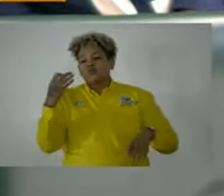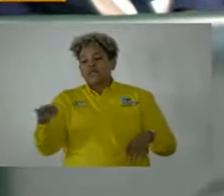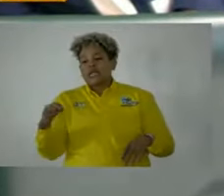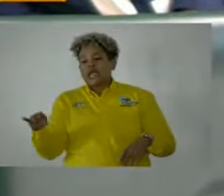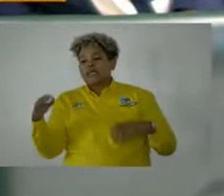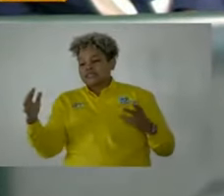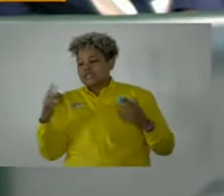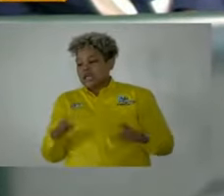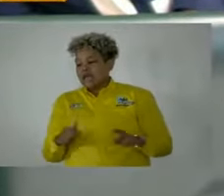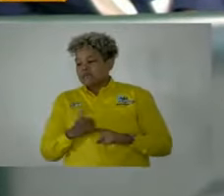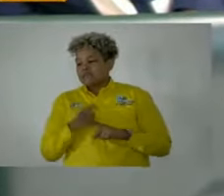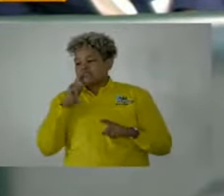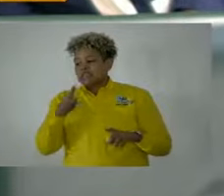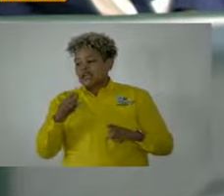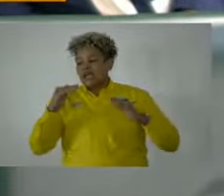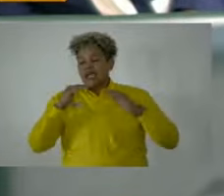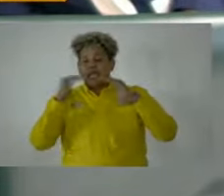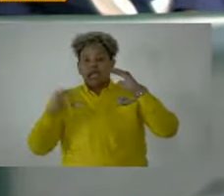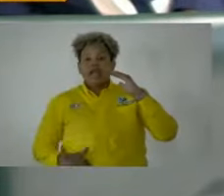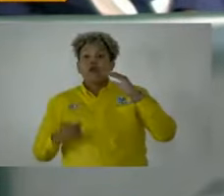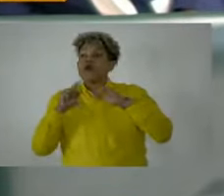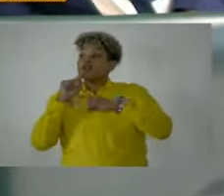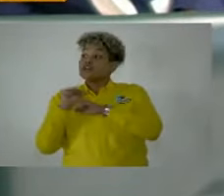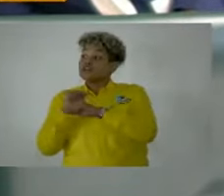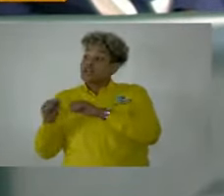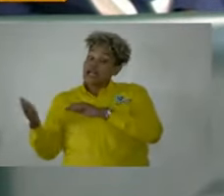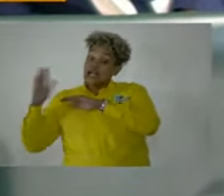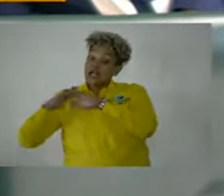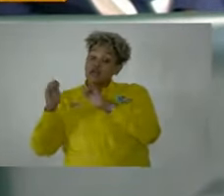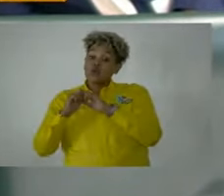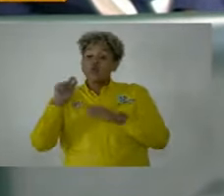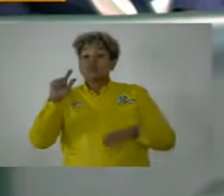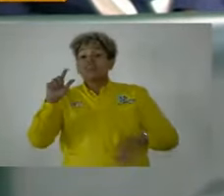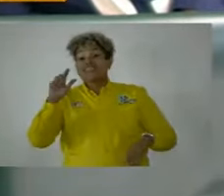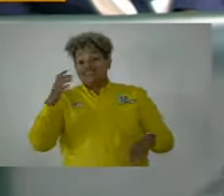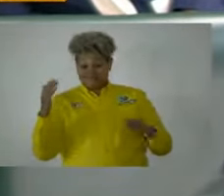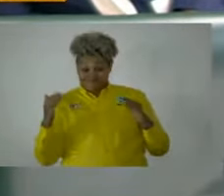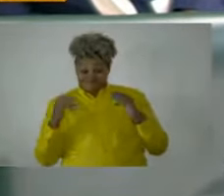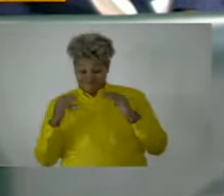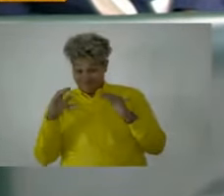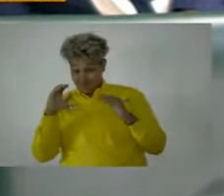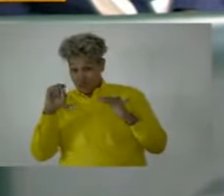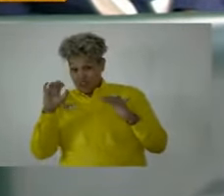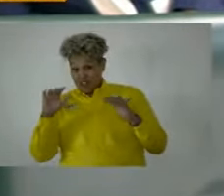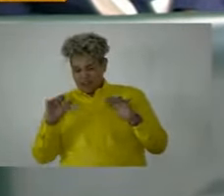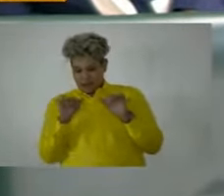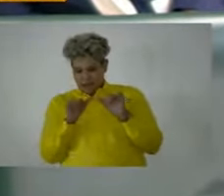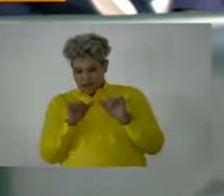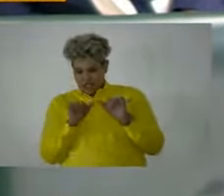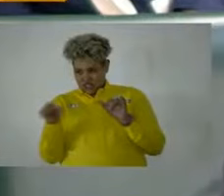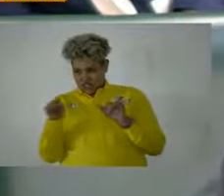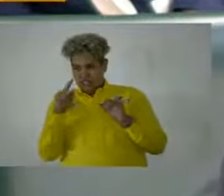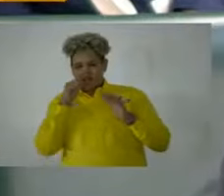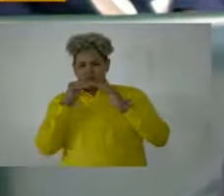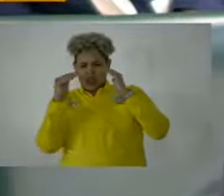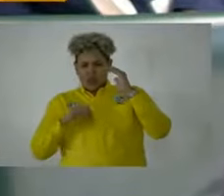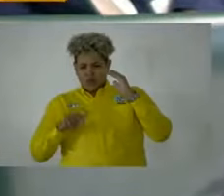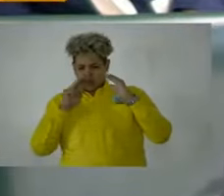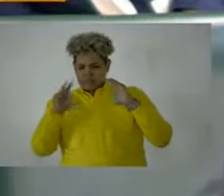2019. And that inequality increased with the Gini coefficient, and that is the standard measurement of